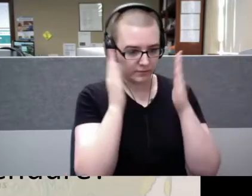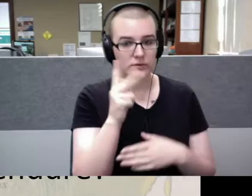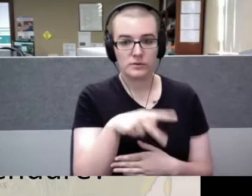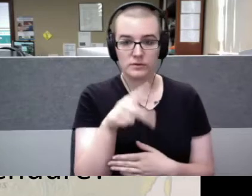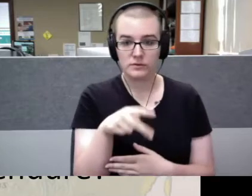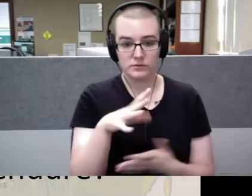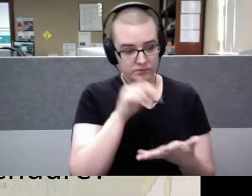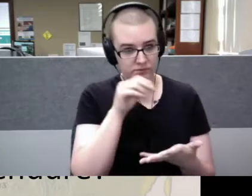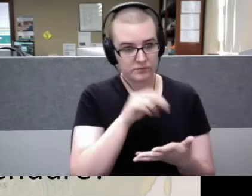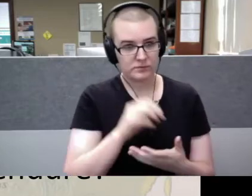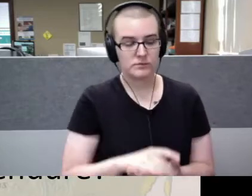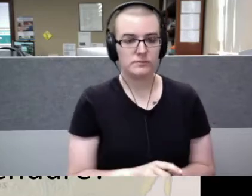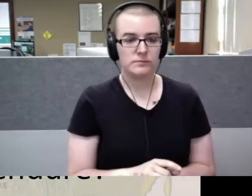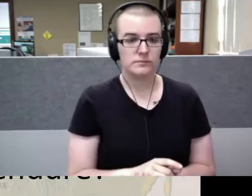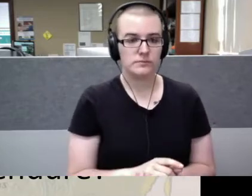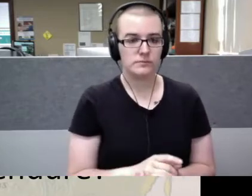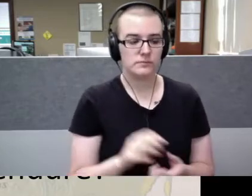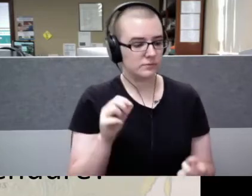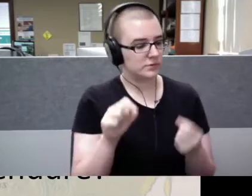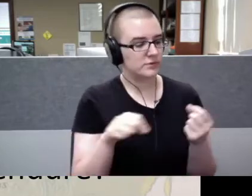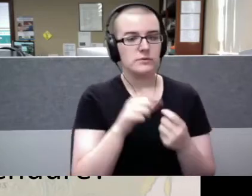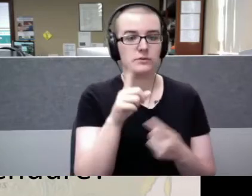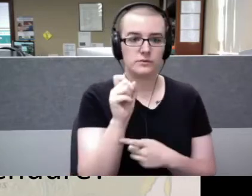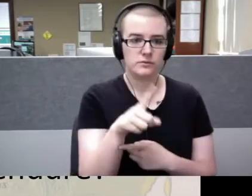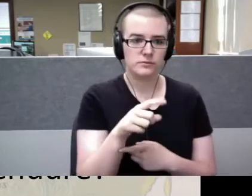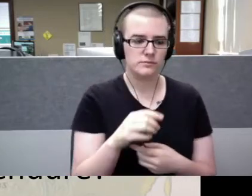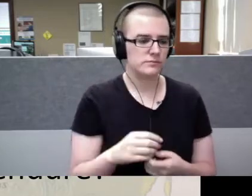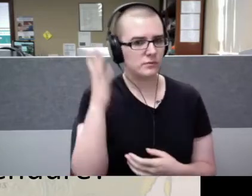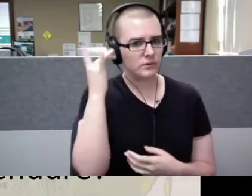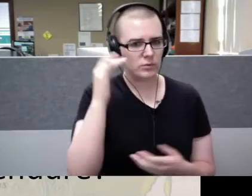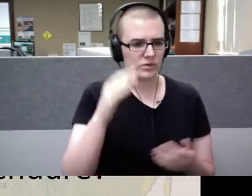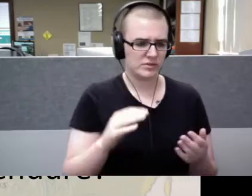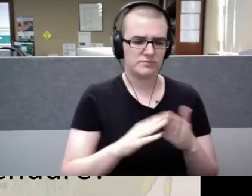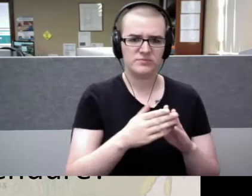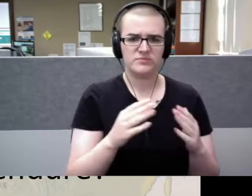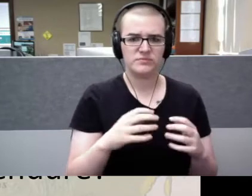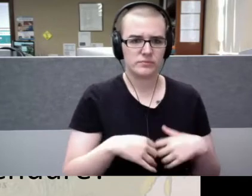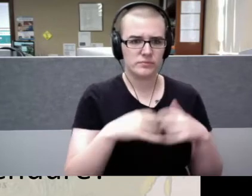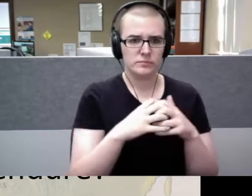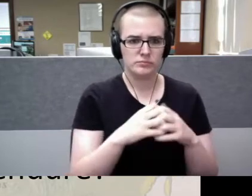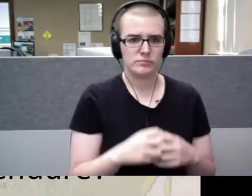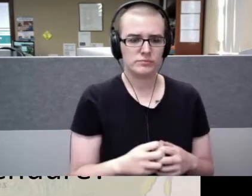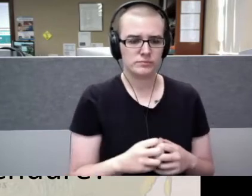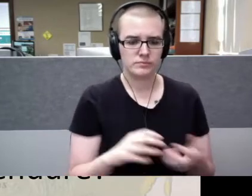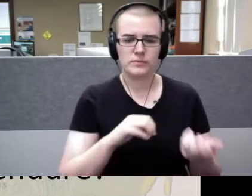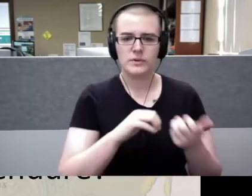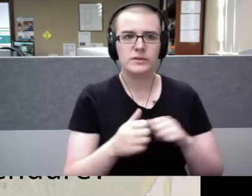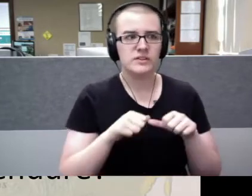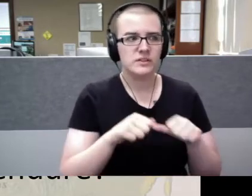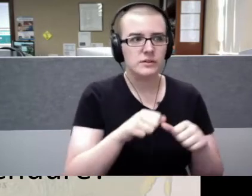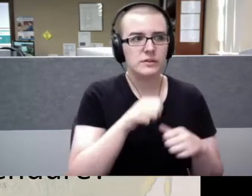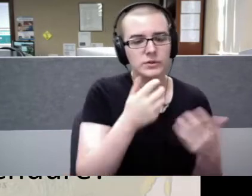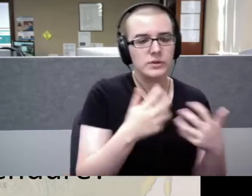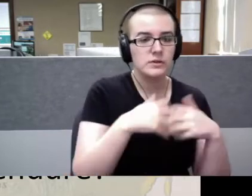essential questions for this PowerPoint are, why does civilization arise? How does it endure? And what factors